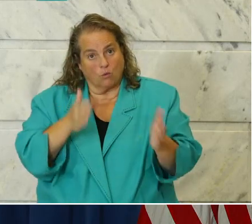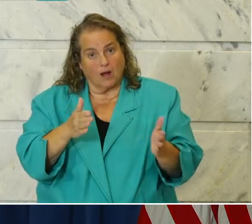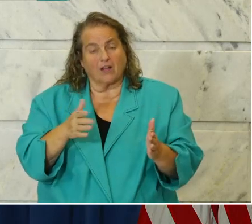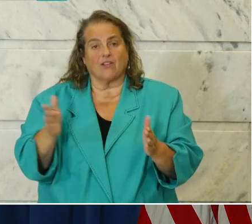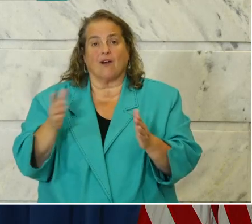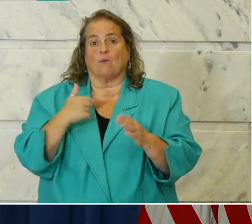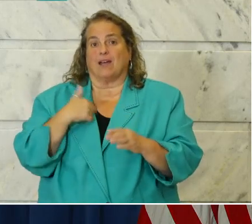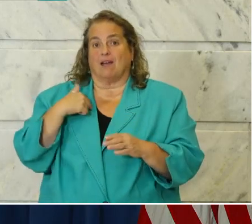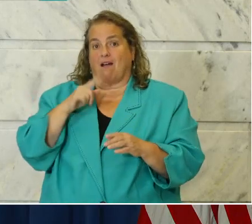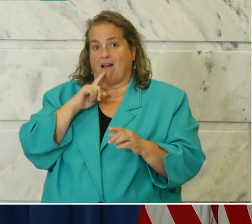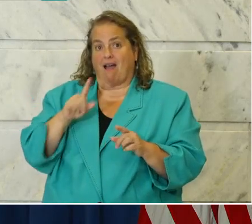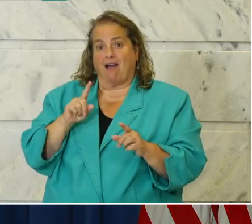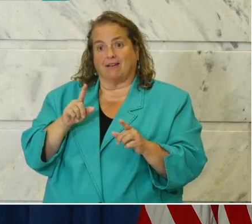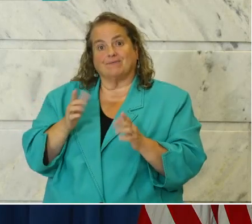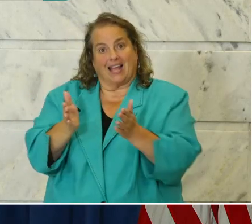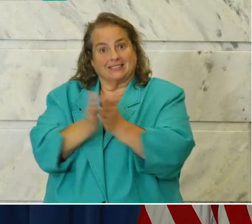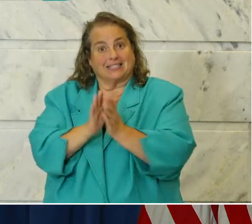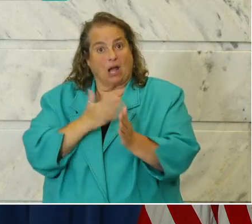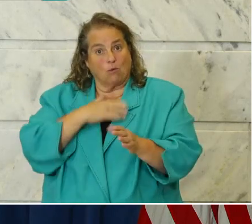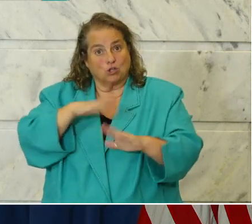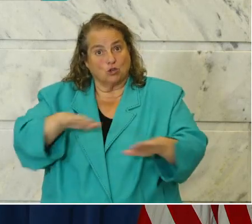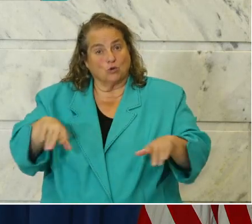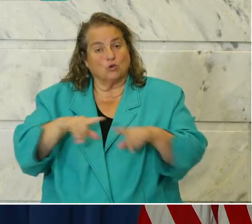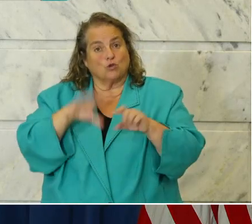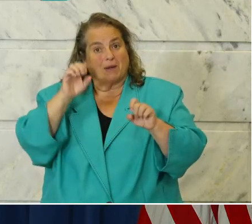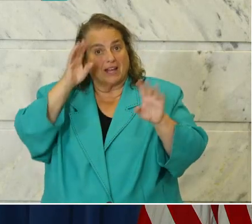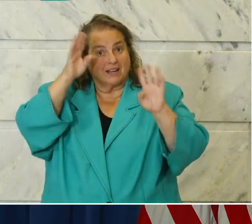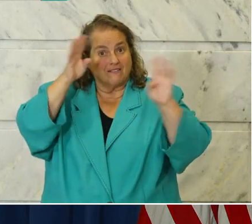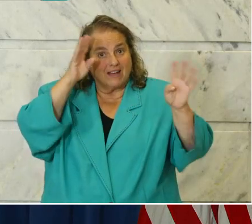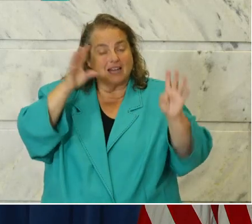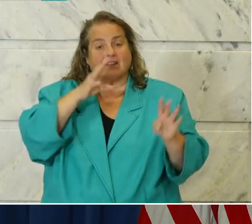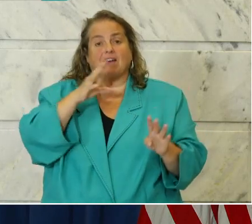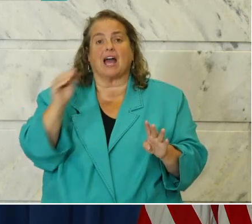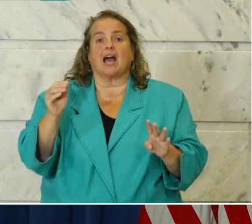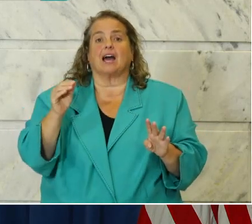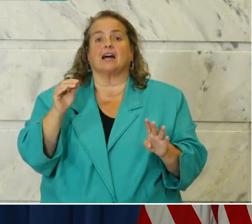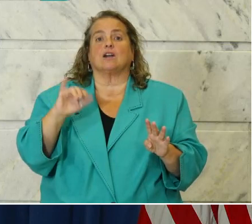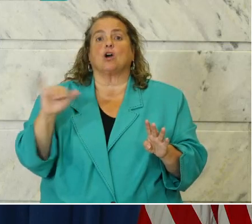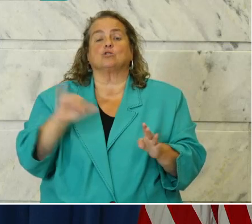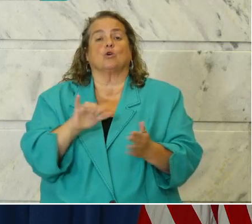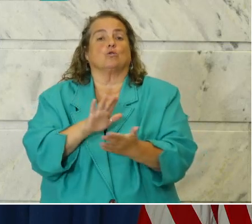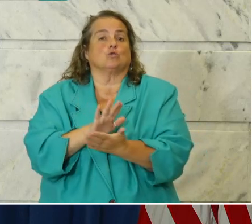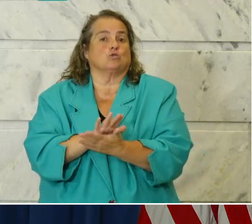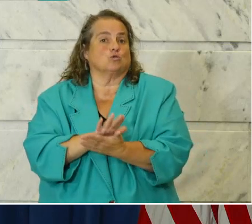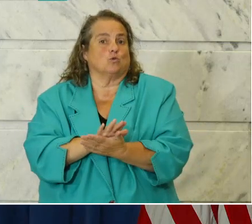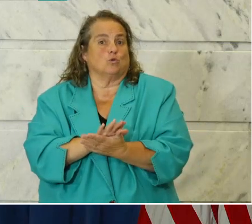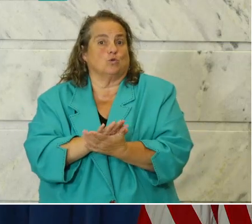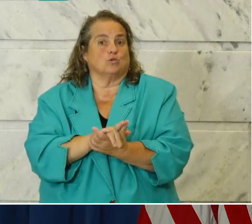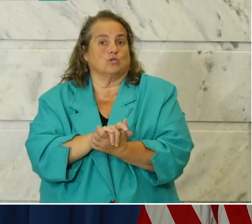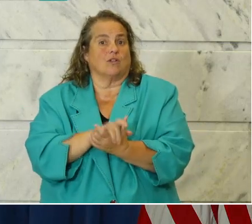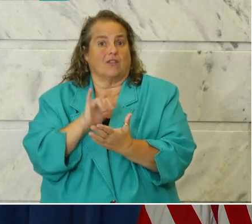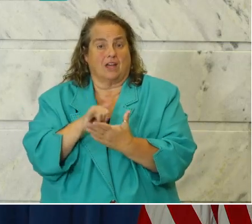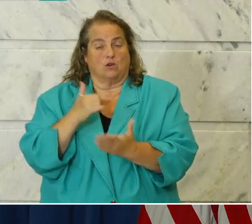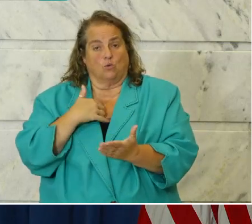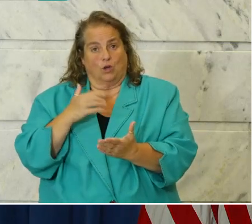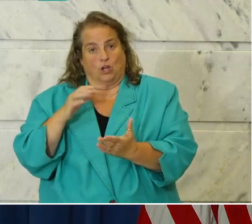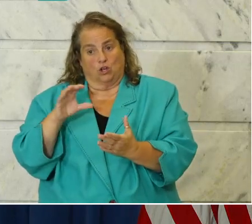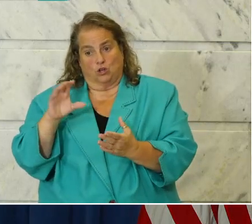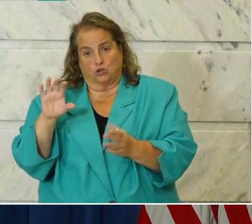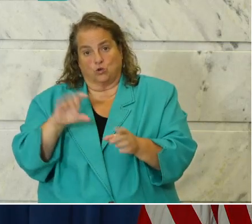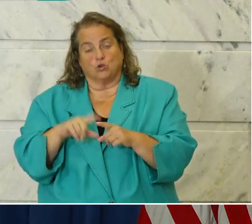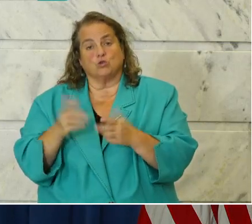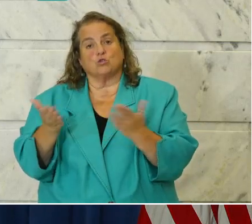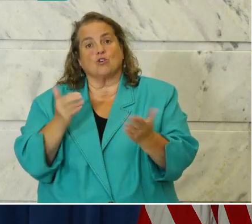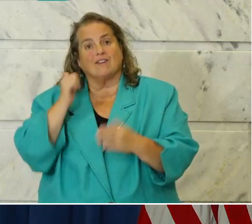our kids to be innovative, and so certainly the schools that we use to serve them every day can be as